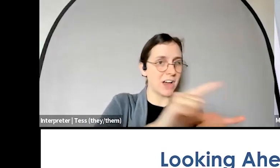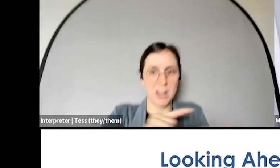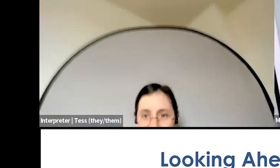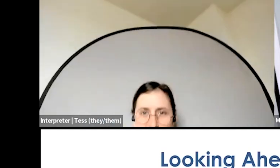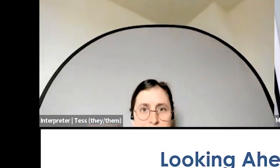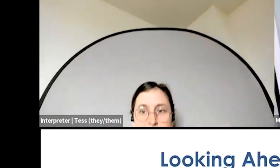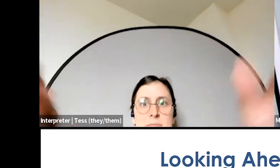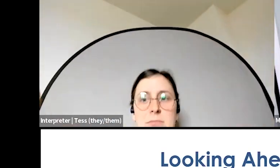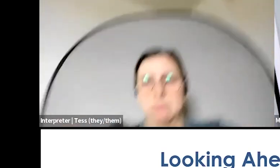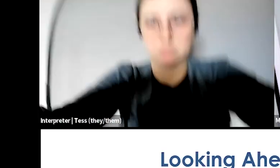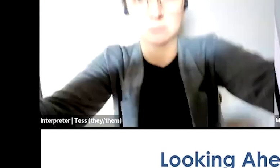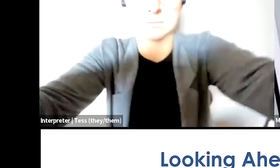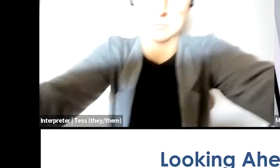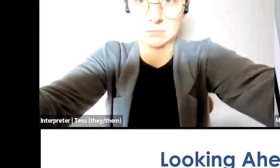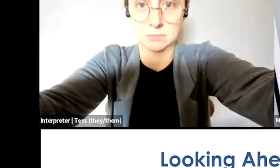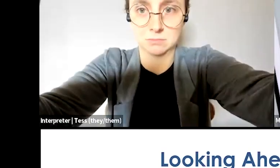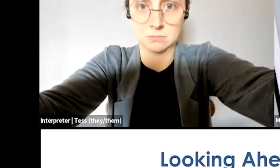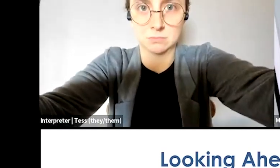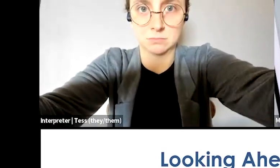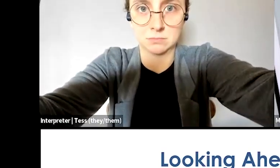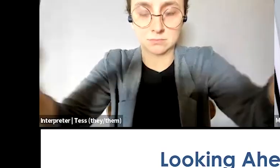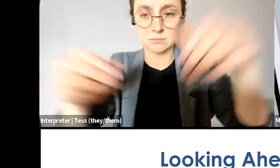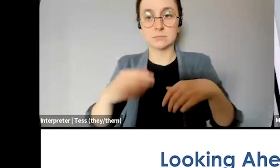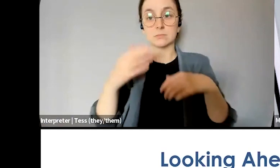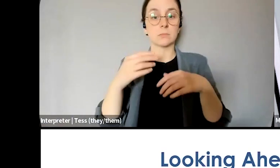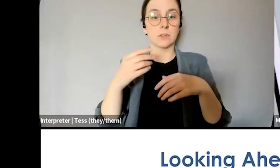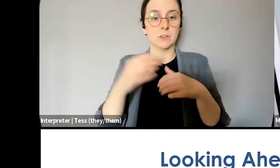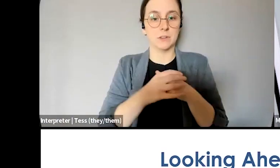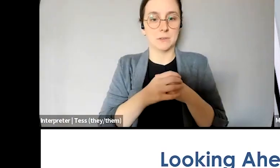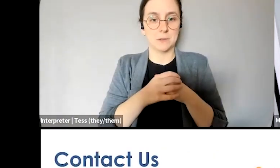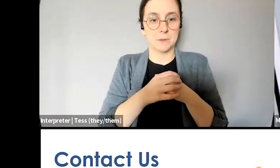follow-up, equity, and oversight of 988. Next.